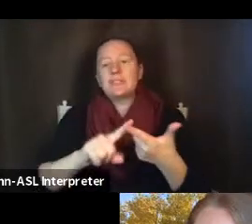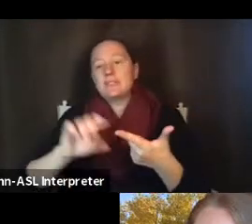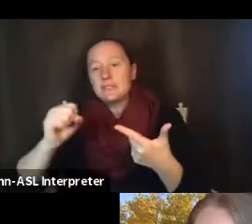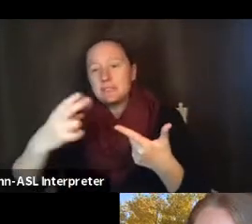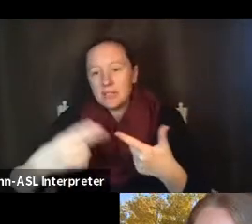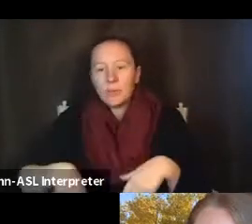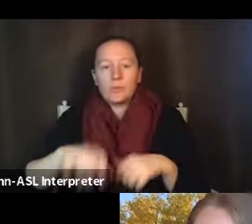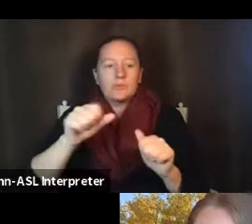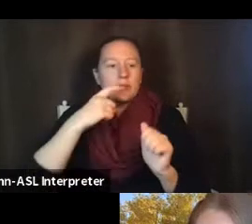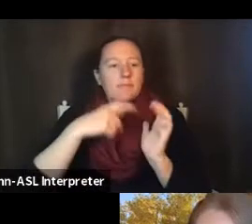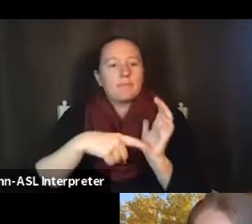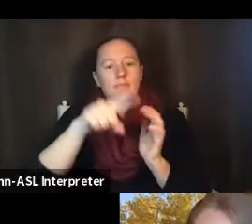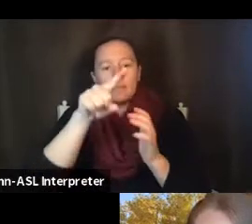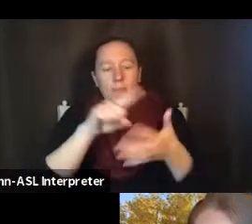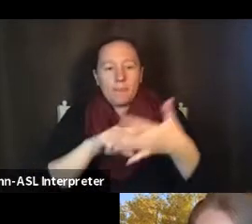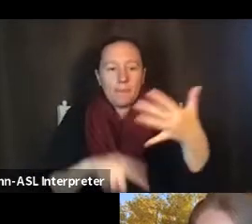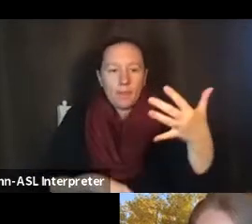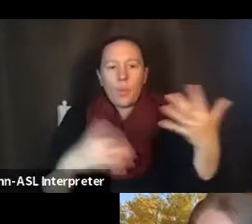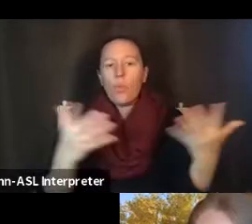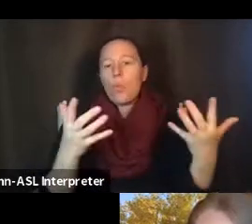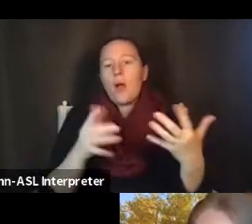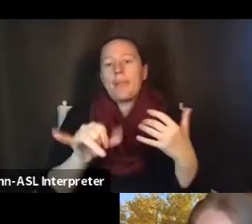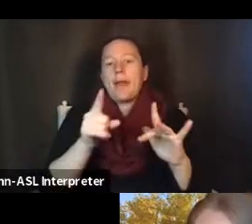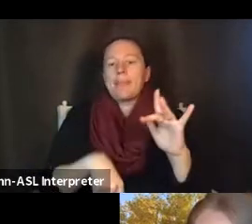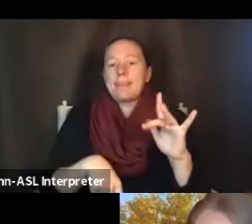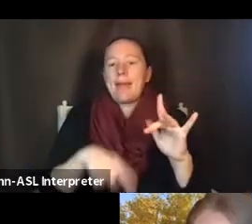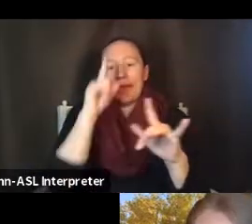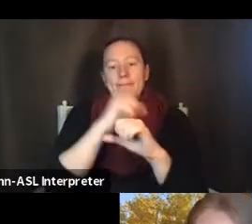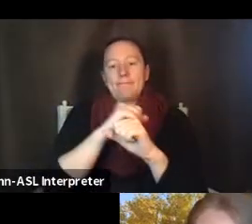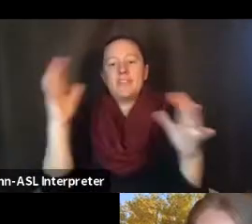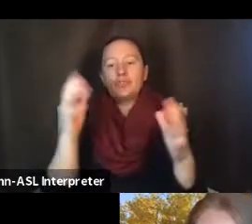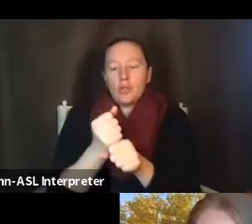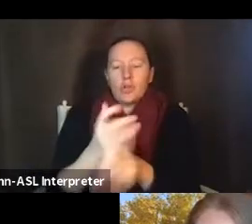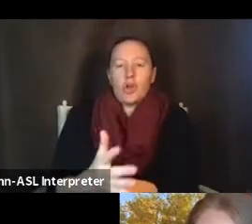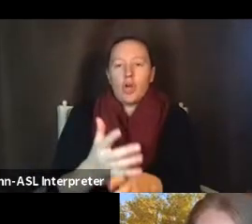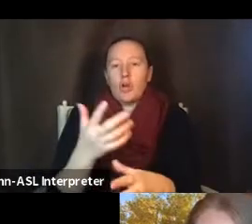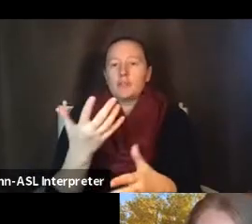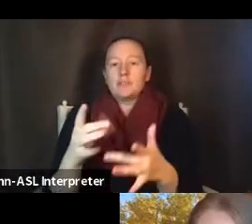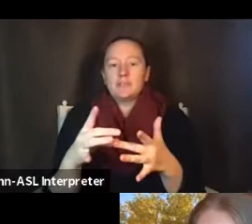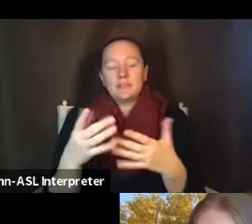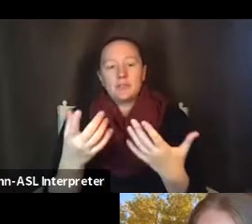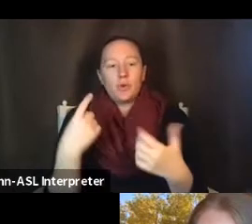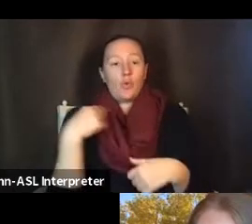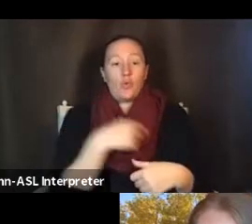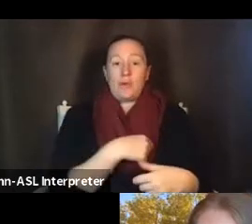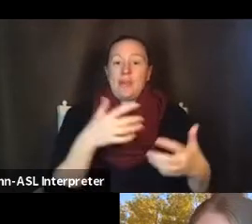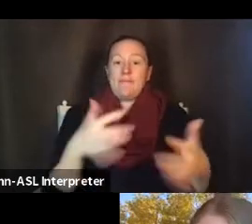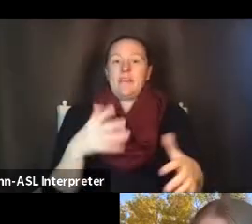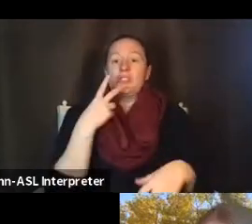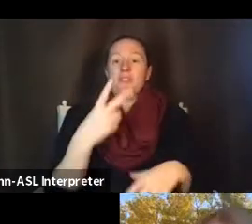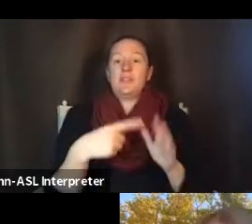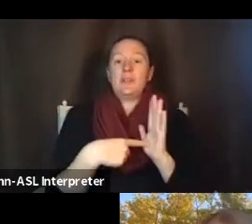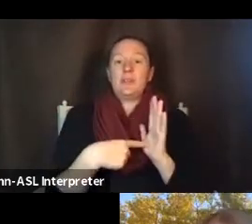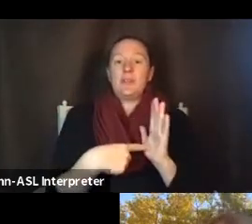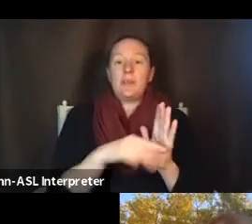And you can see here kind of what that lack of vision has led to. We've seen the model, that